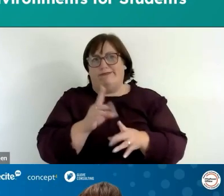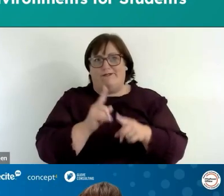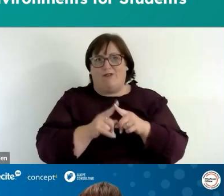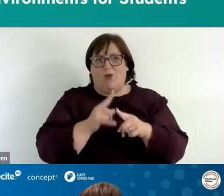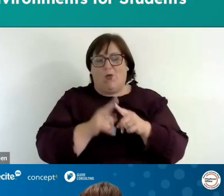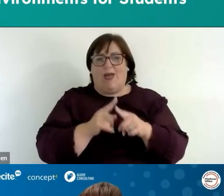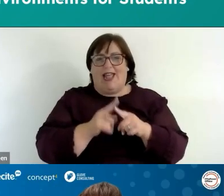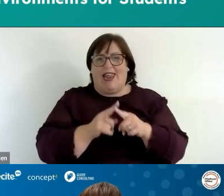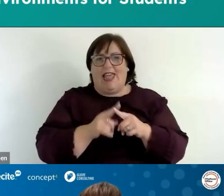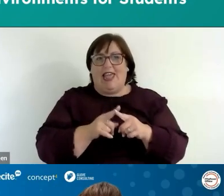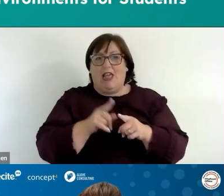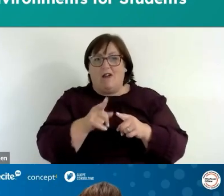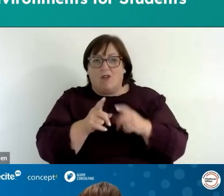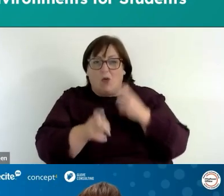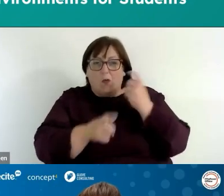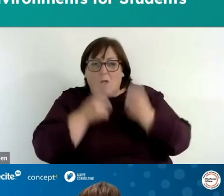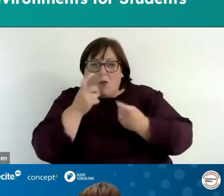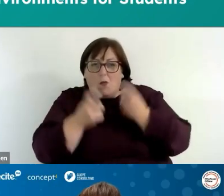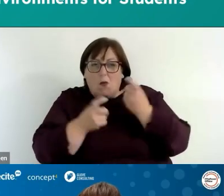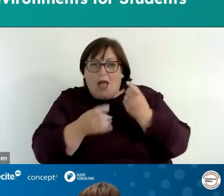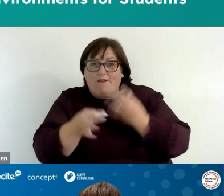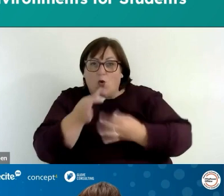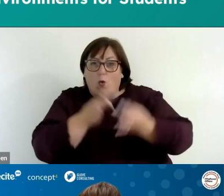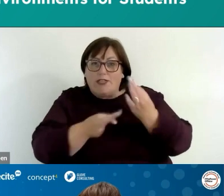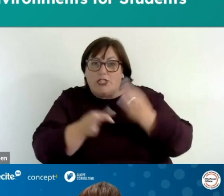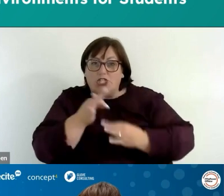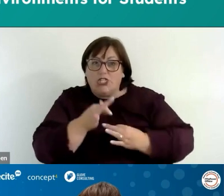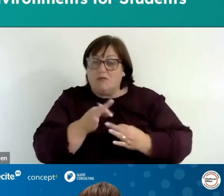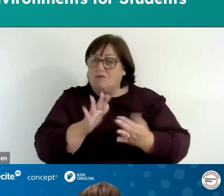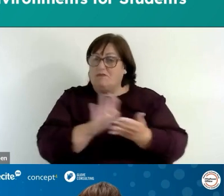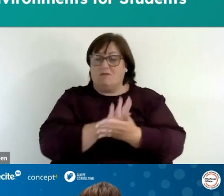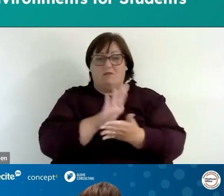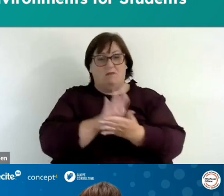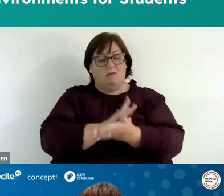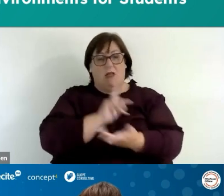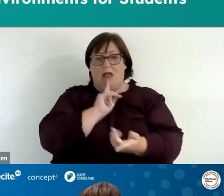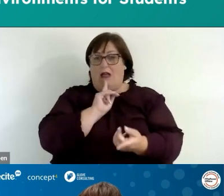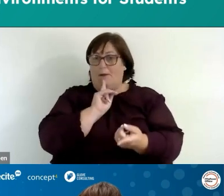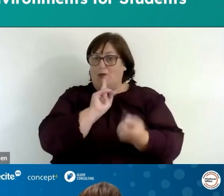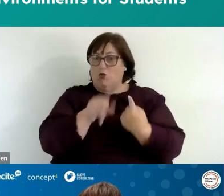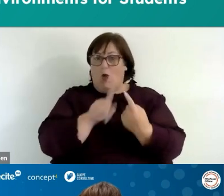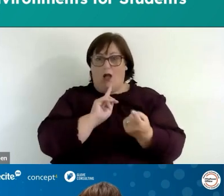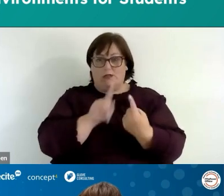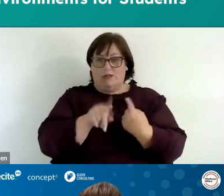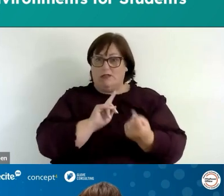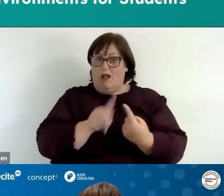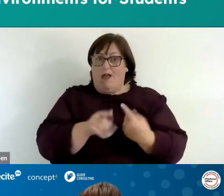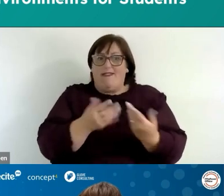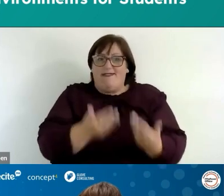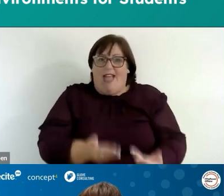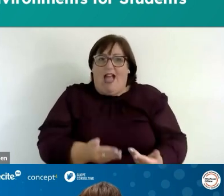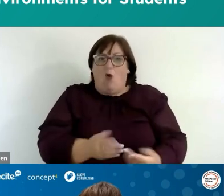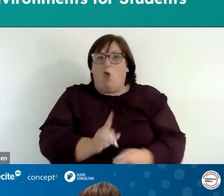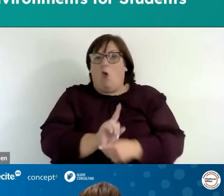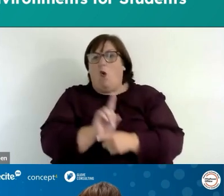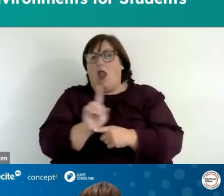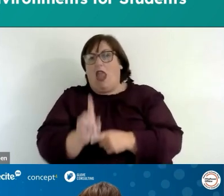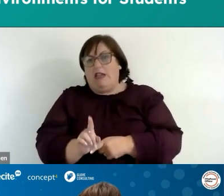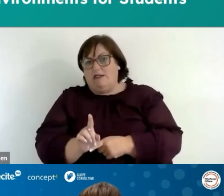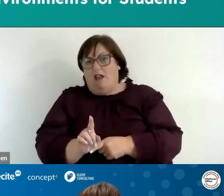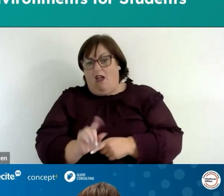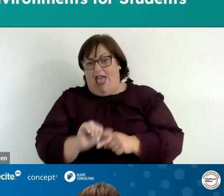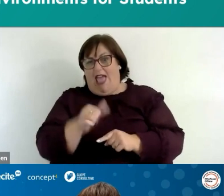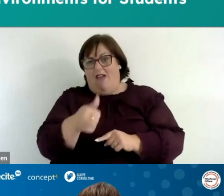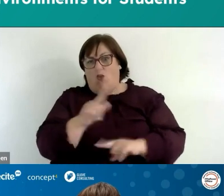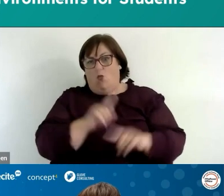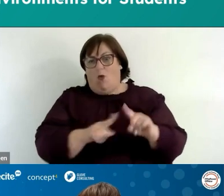your own organization, more than happy to field your questions now or offline after the webinar. And we're just